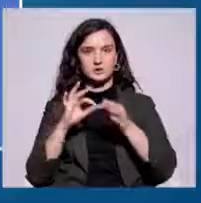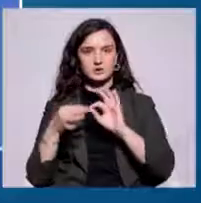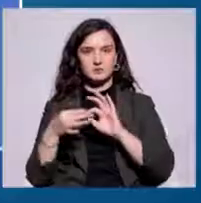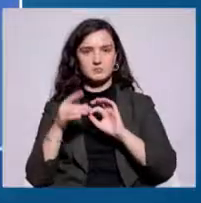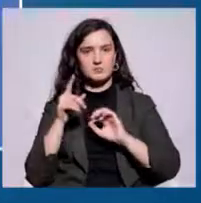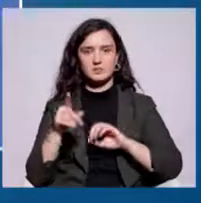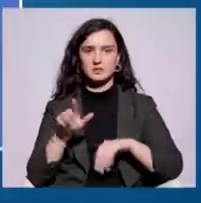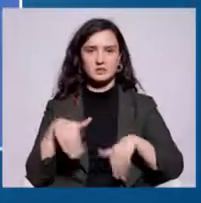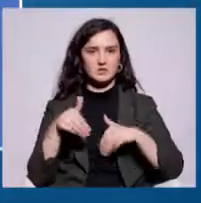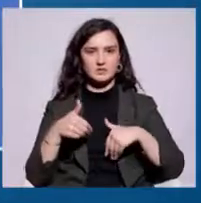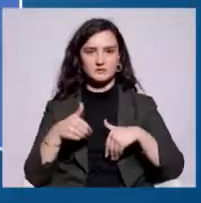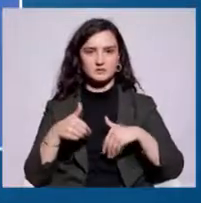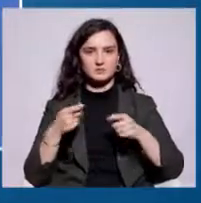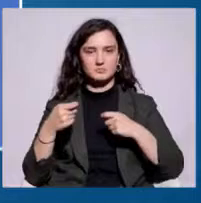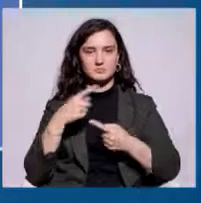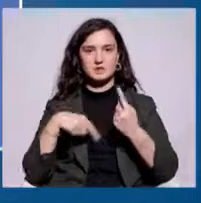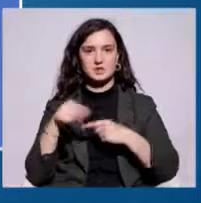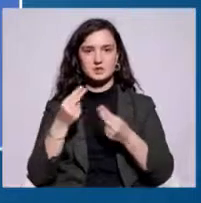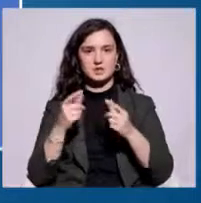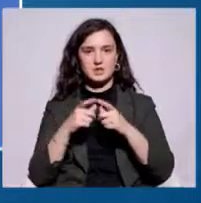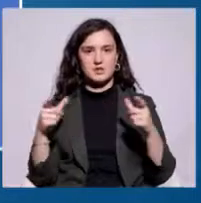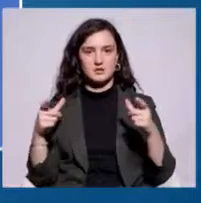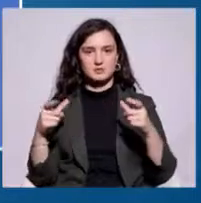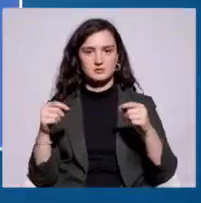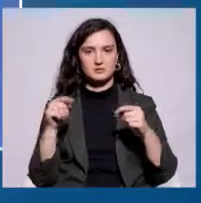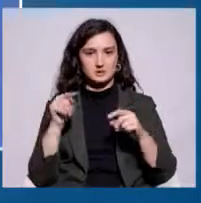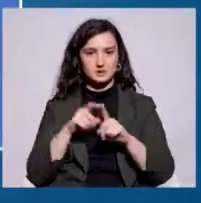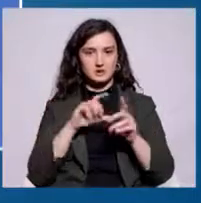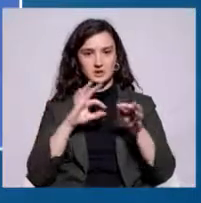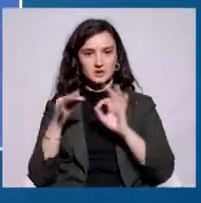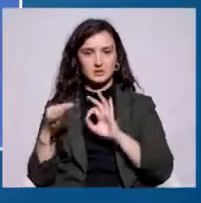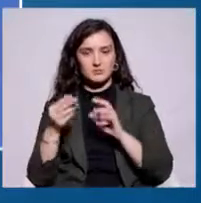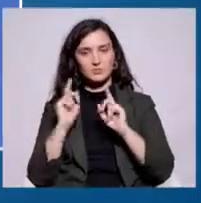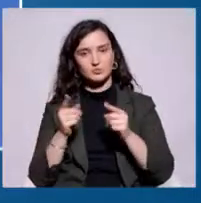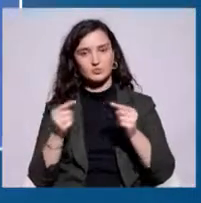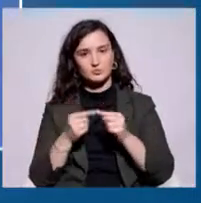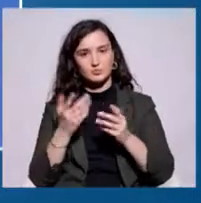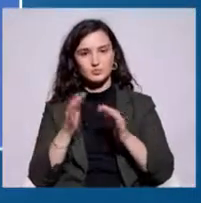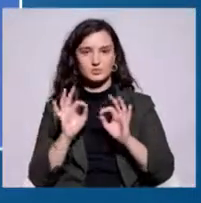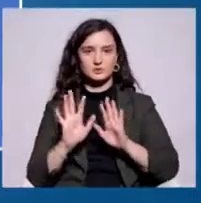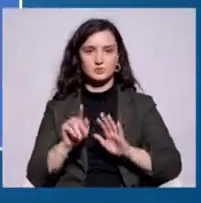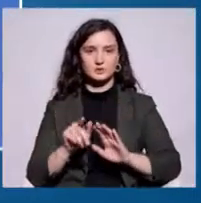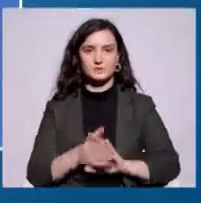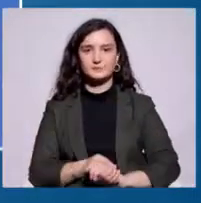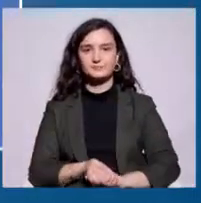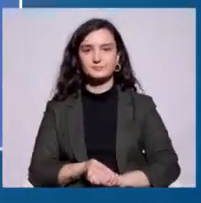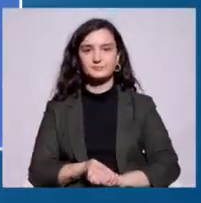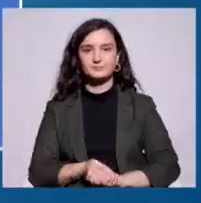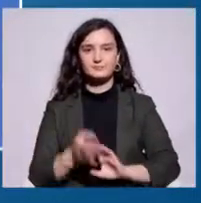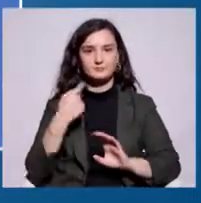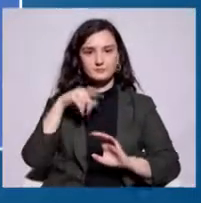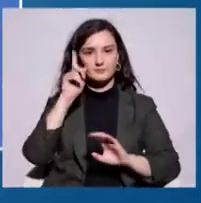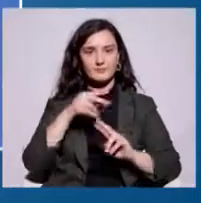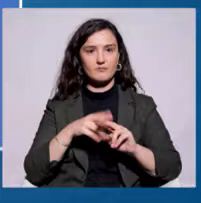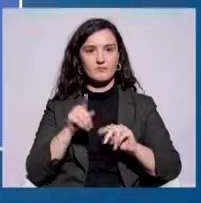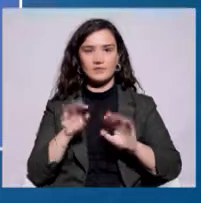He does not have a business card. Is this sentence true or false? I know